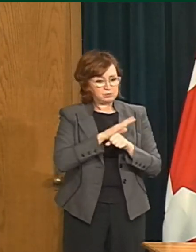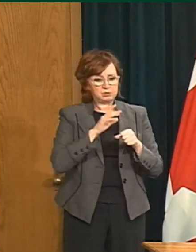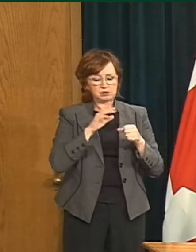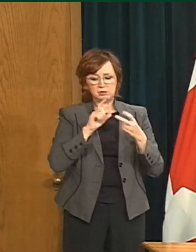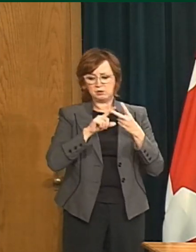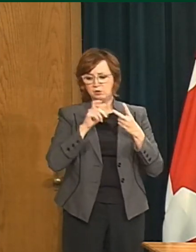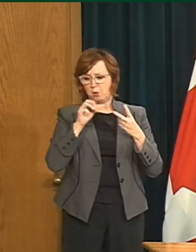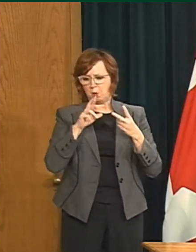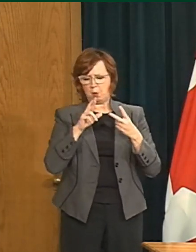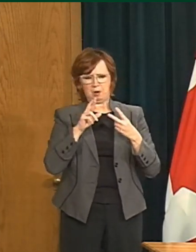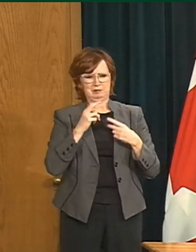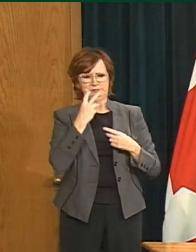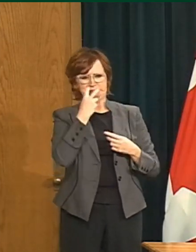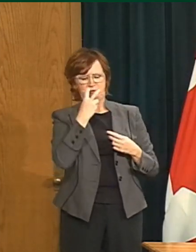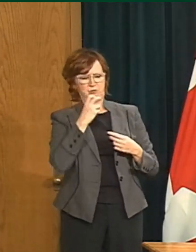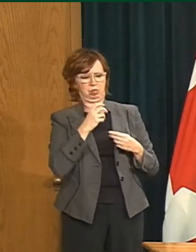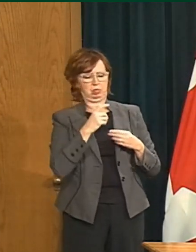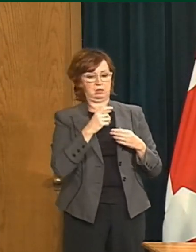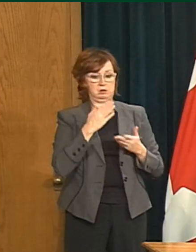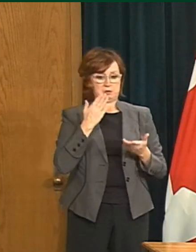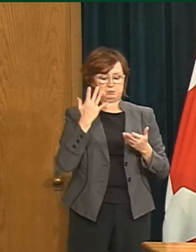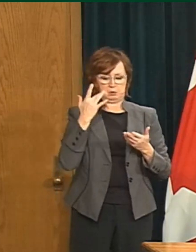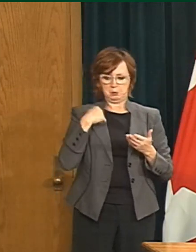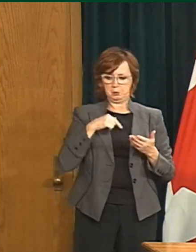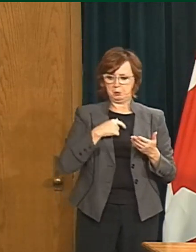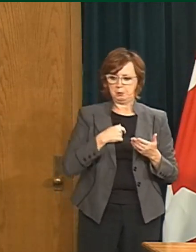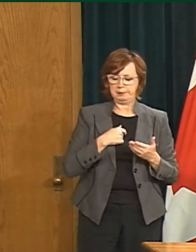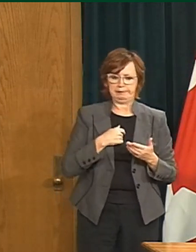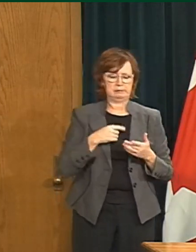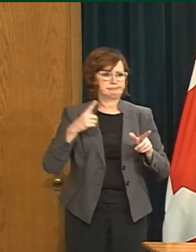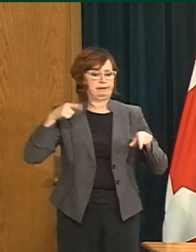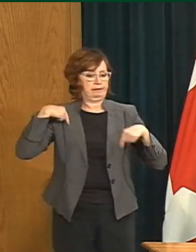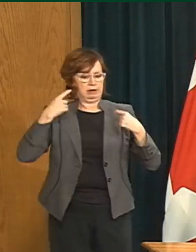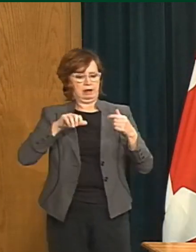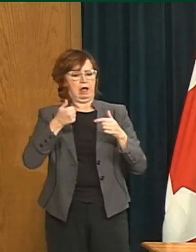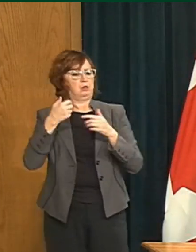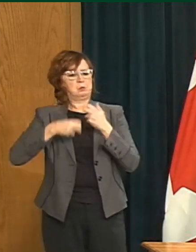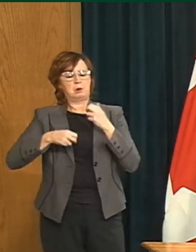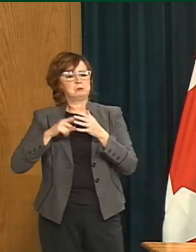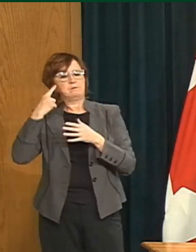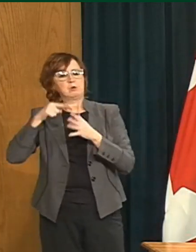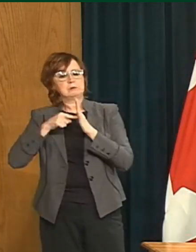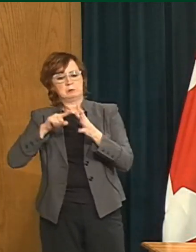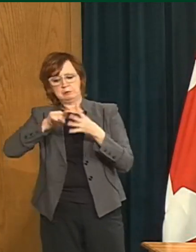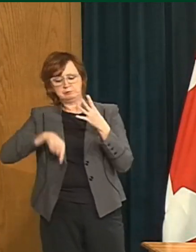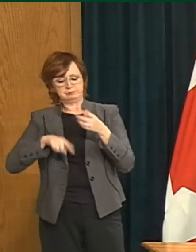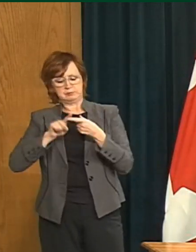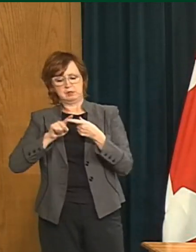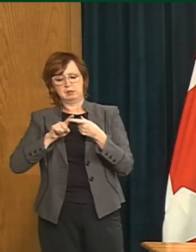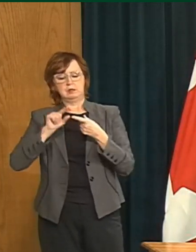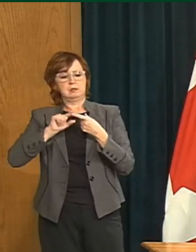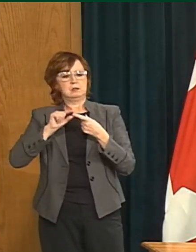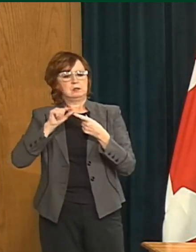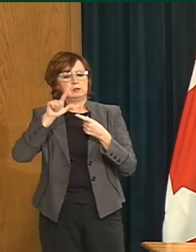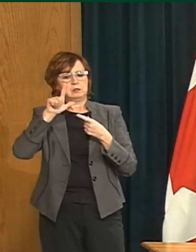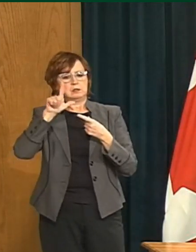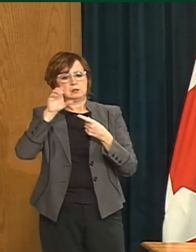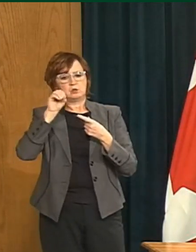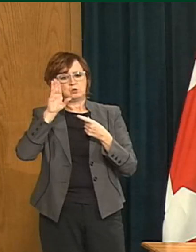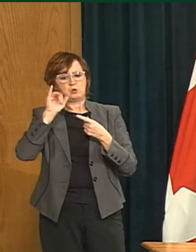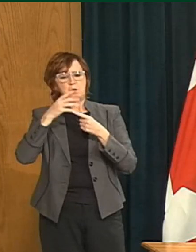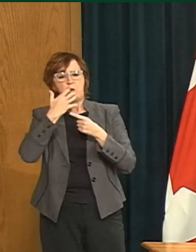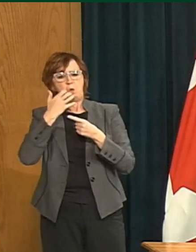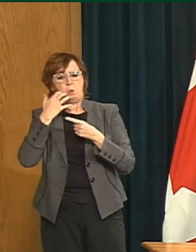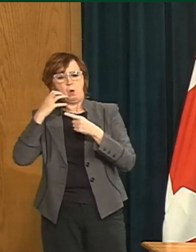over things like the potential impact of global warming or other issues like GMOs and such